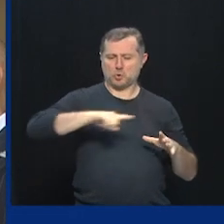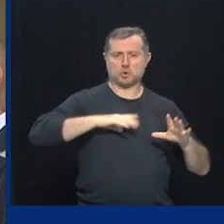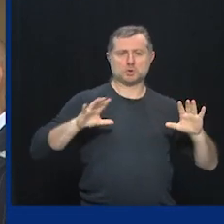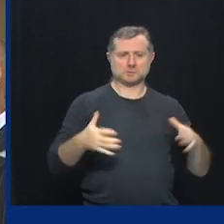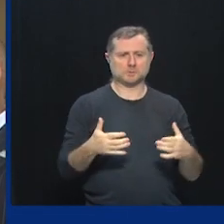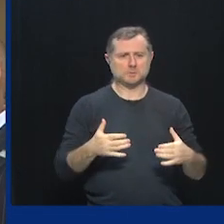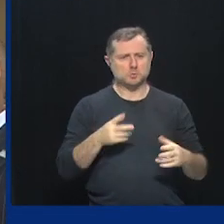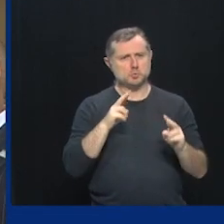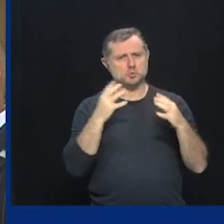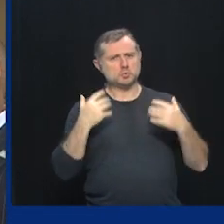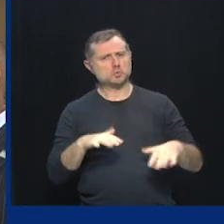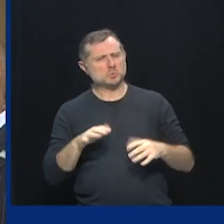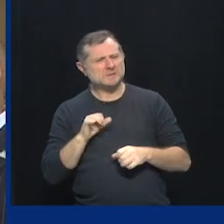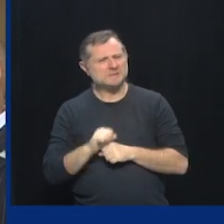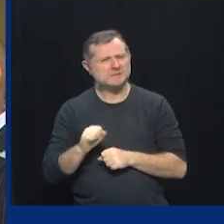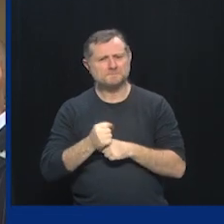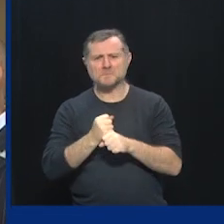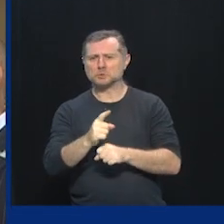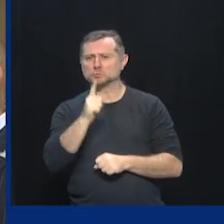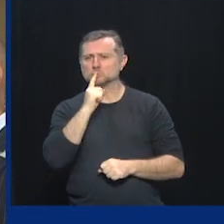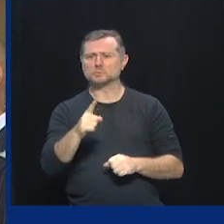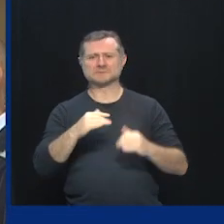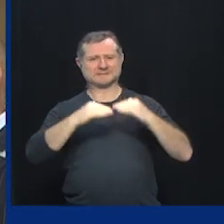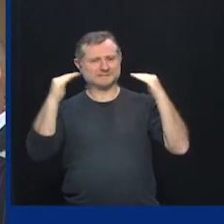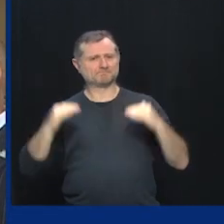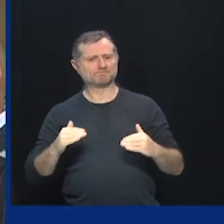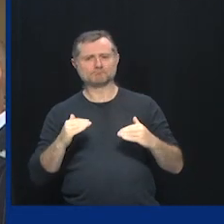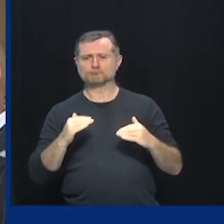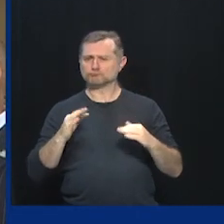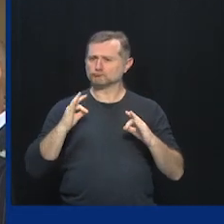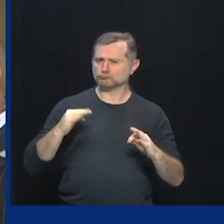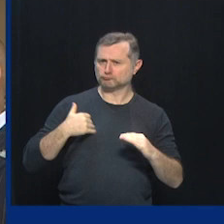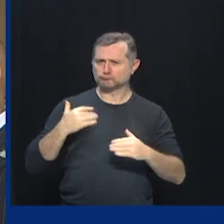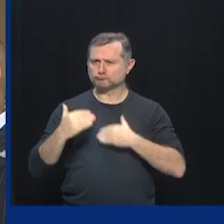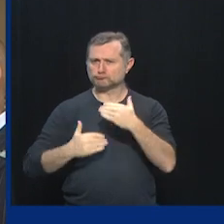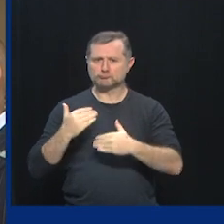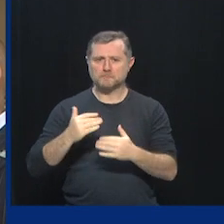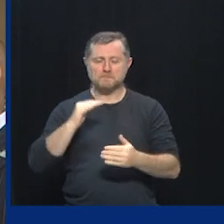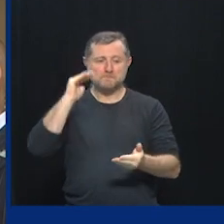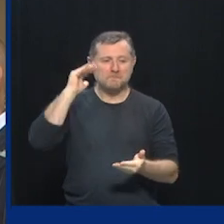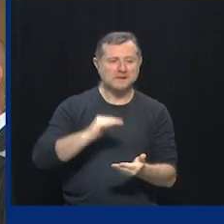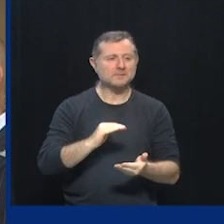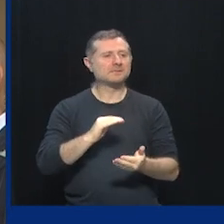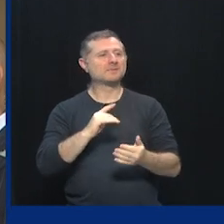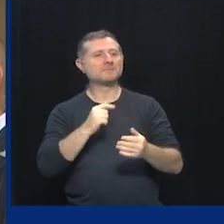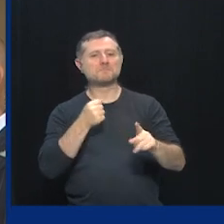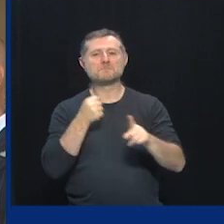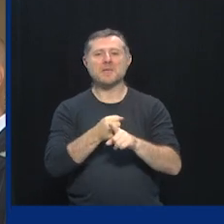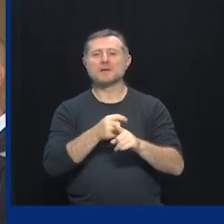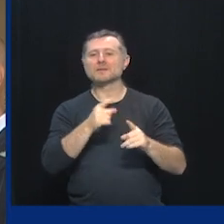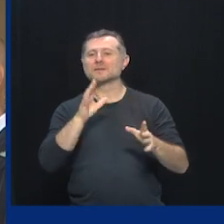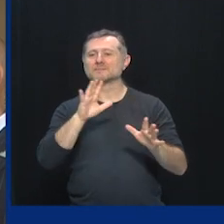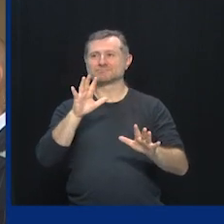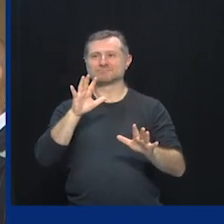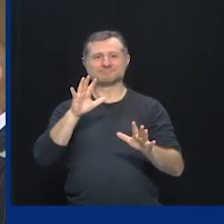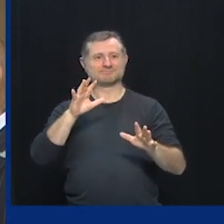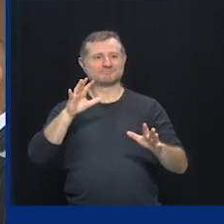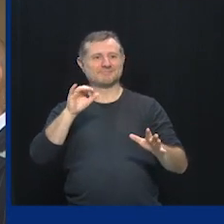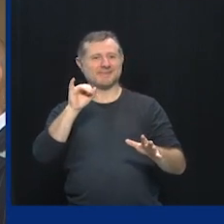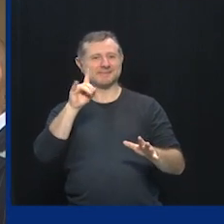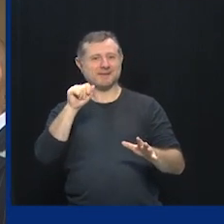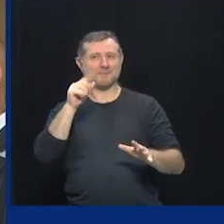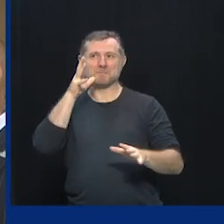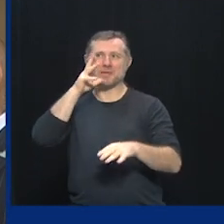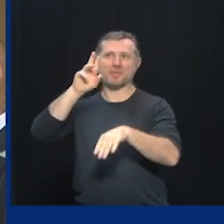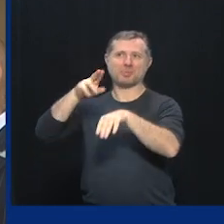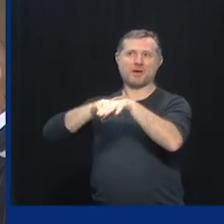the system has been more resilient to mitigate the impacts of Tropical Storm Ida and Mother Nature, that everything that she has to throw at